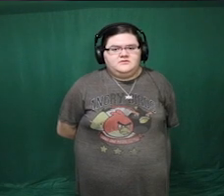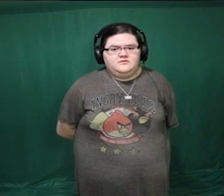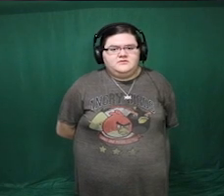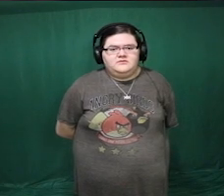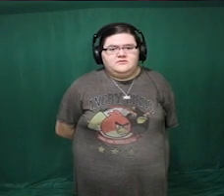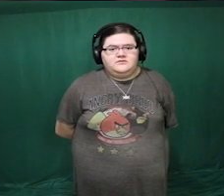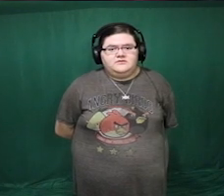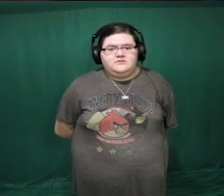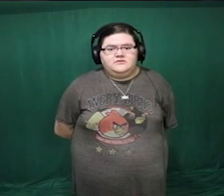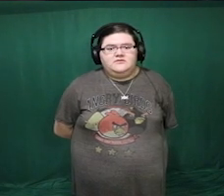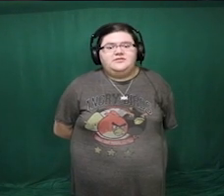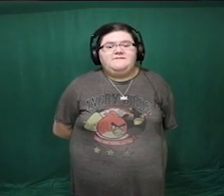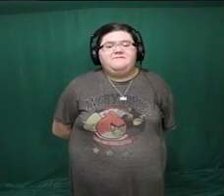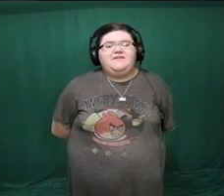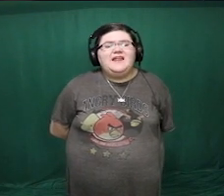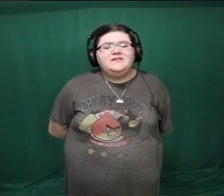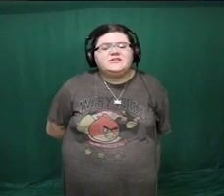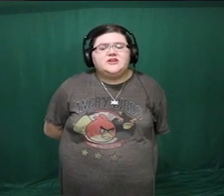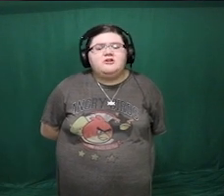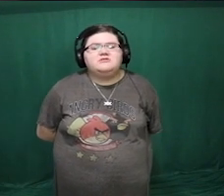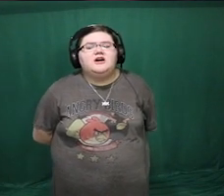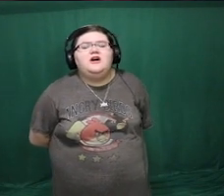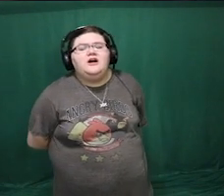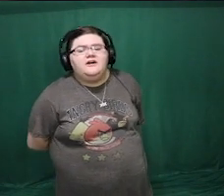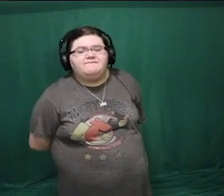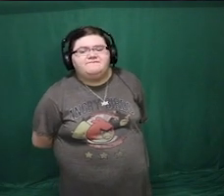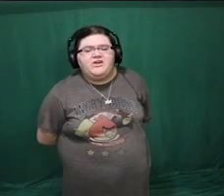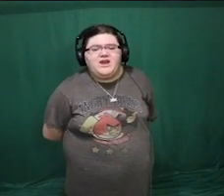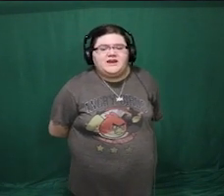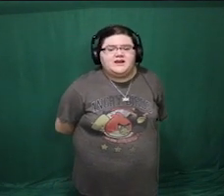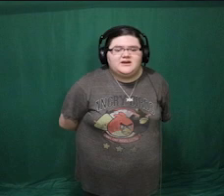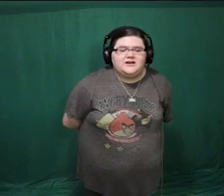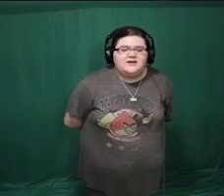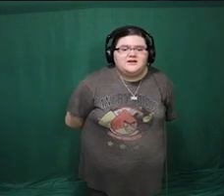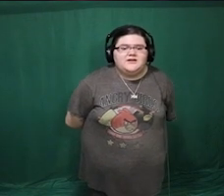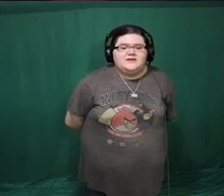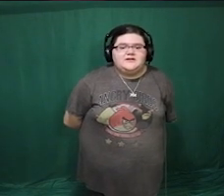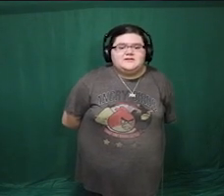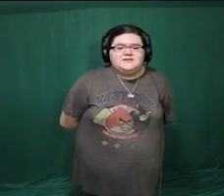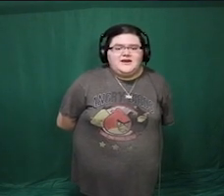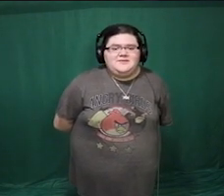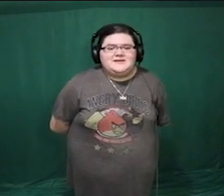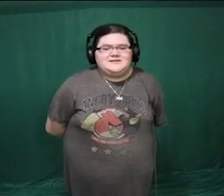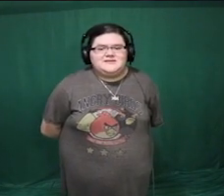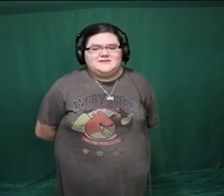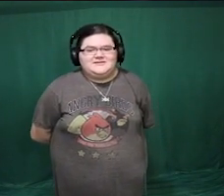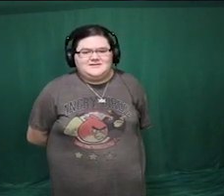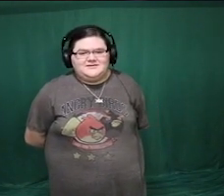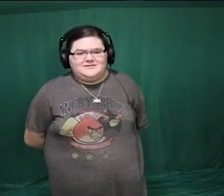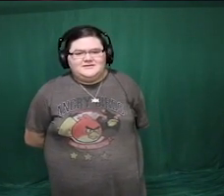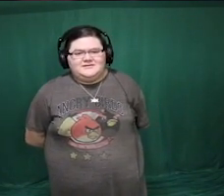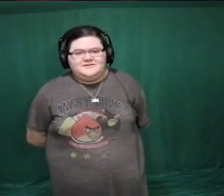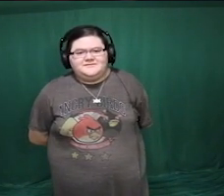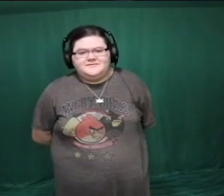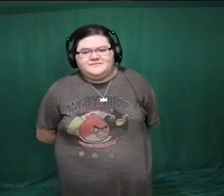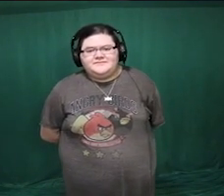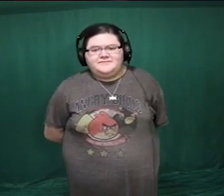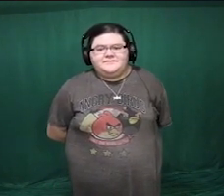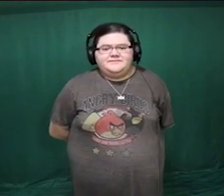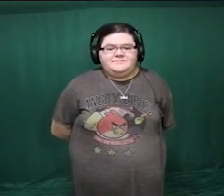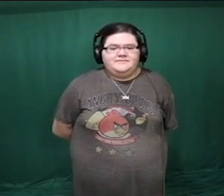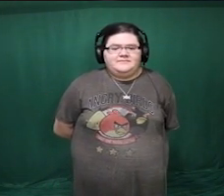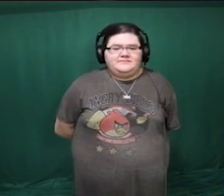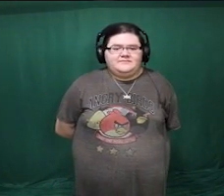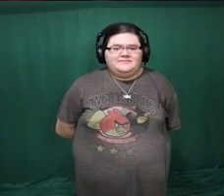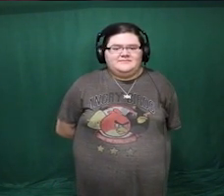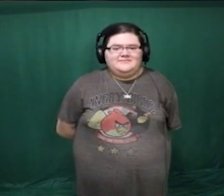no. The Flintstones! Oh, frick! Damn it! Damn.